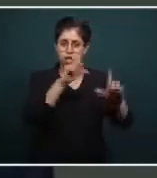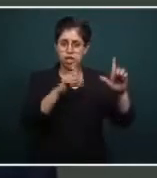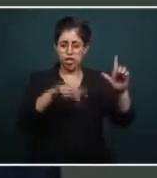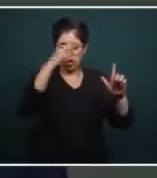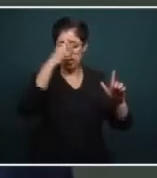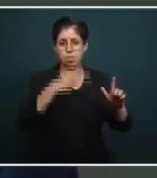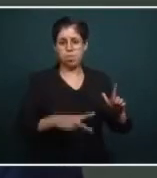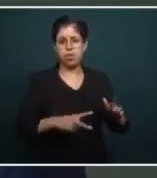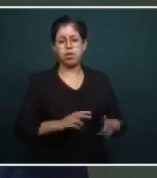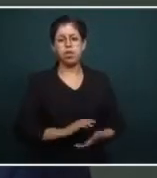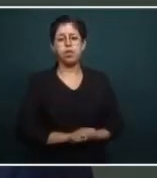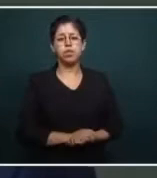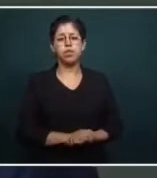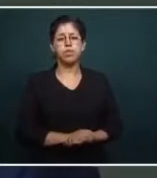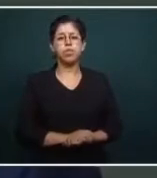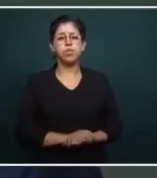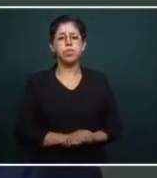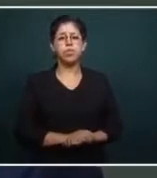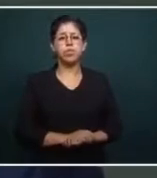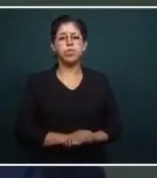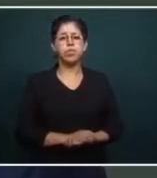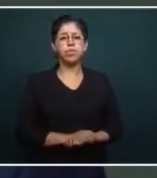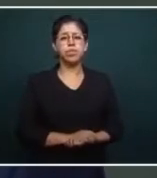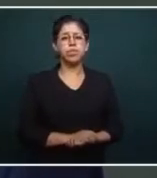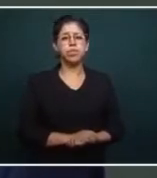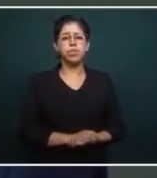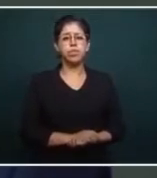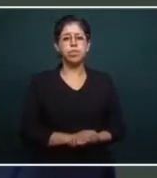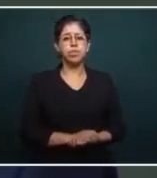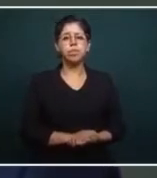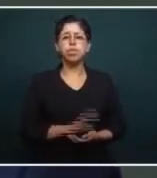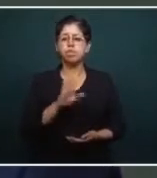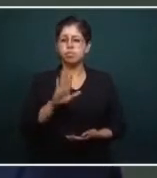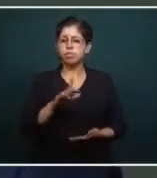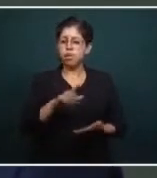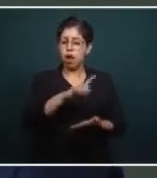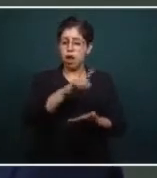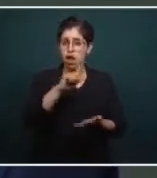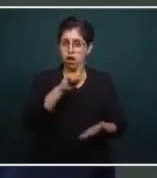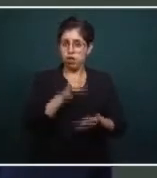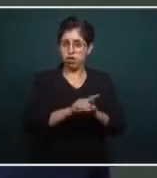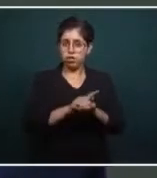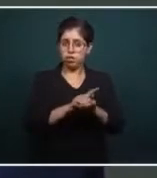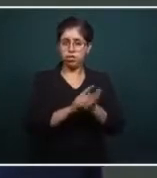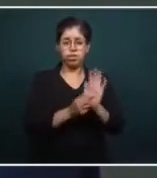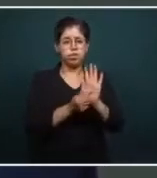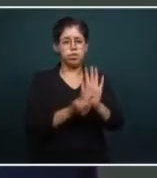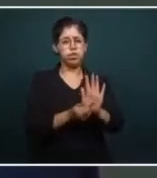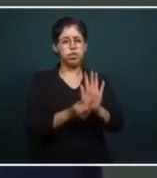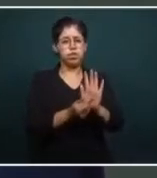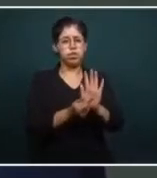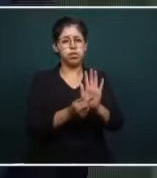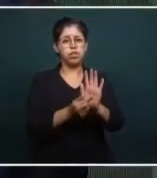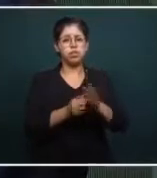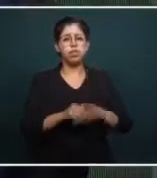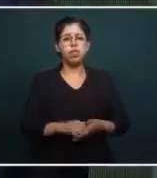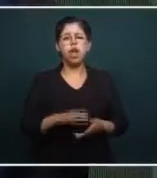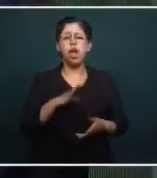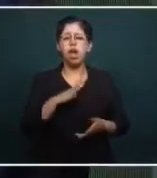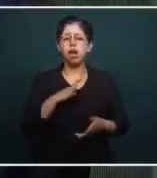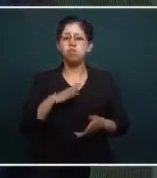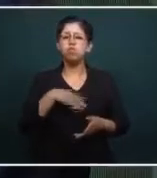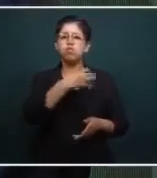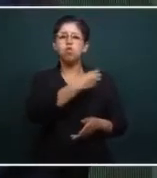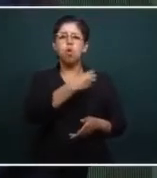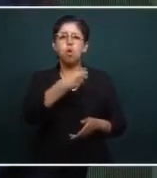that these de acuerdo arms cause in our la problems. legislación vigente. Due to our pending Existe más legislation, control